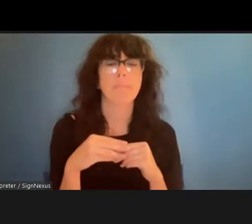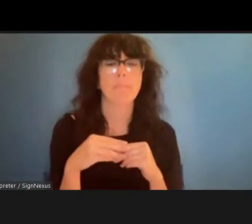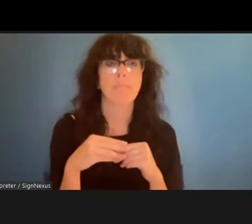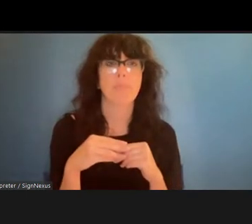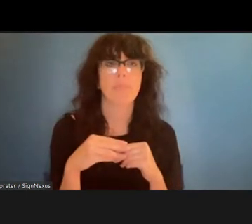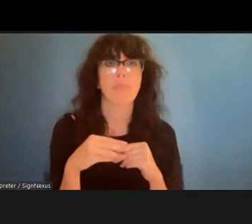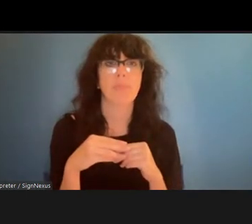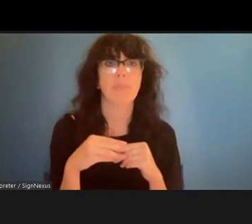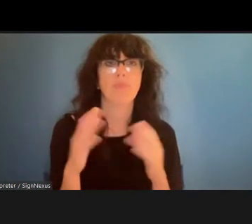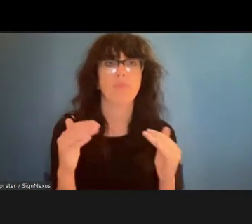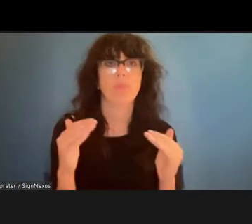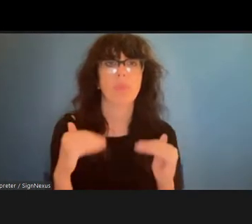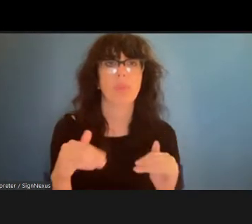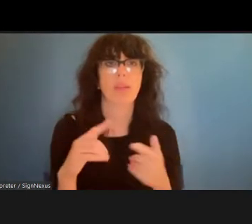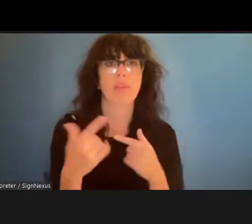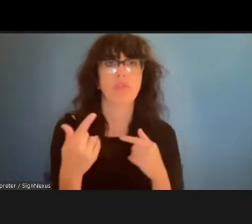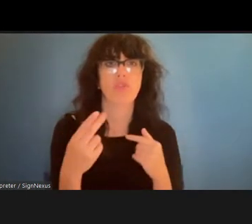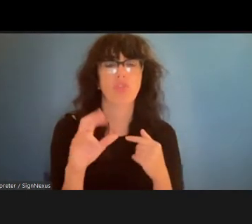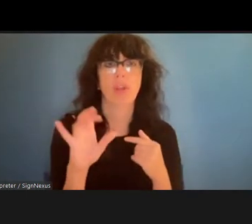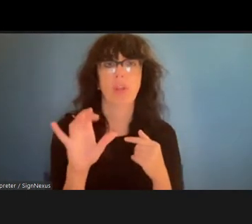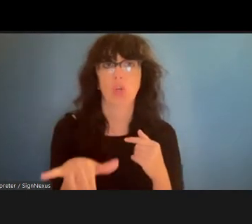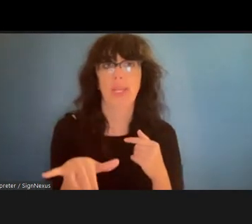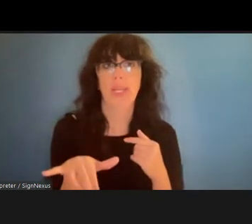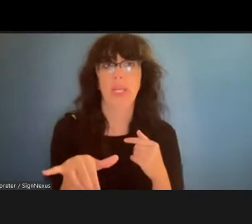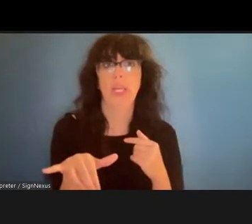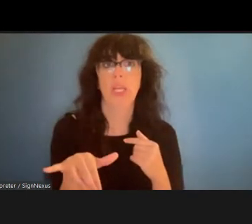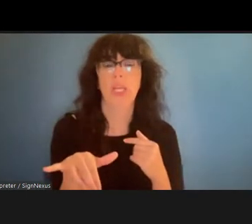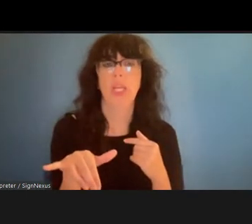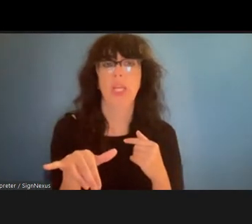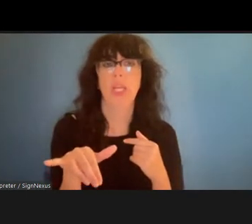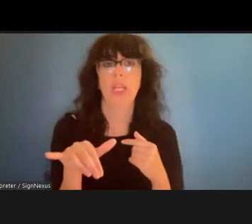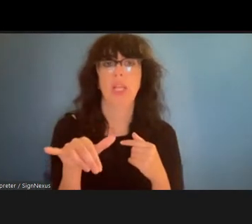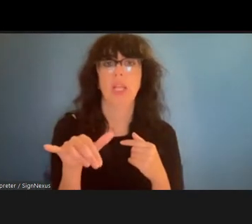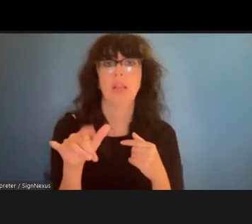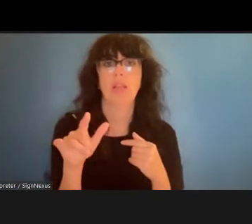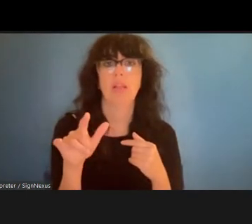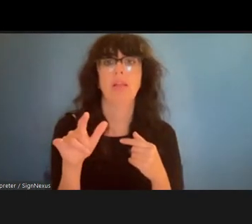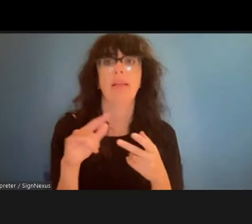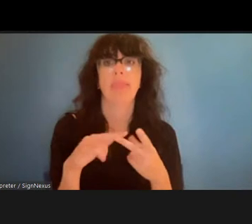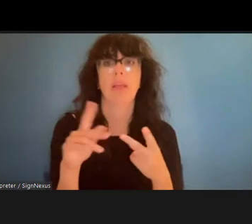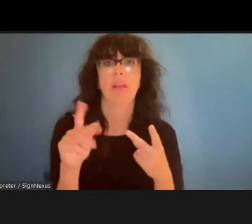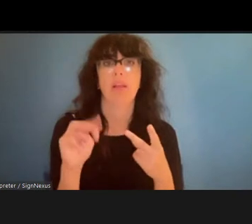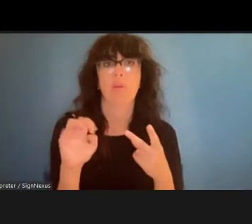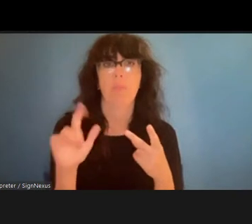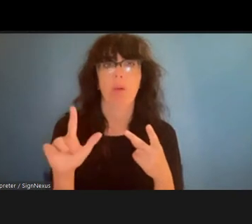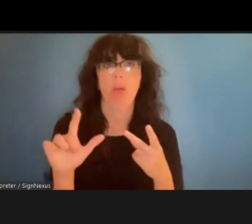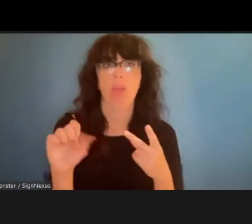the next speaker is gregory dreyfus followed by kamal sarwar